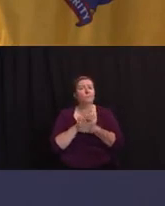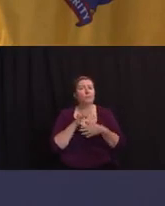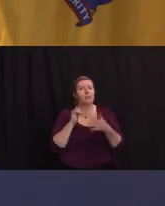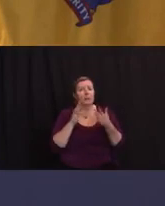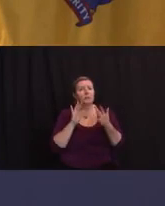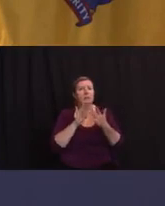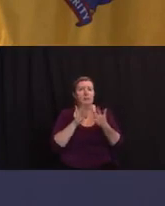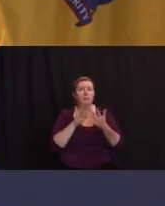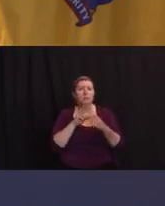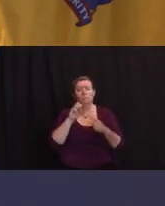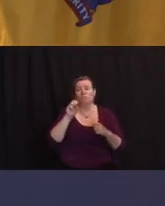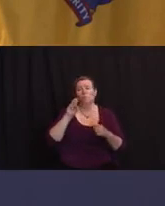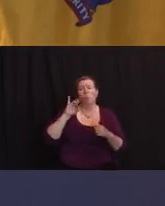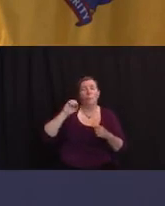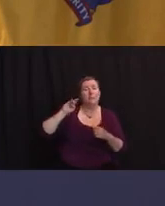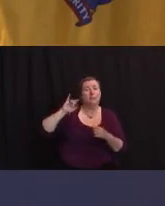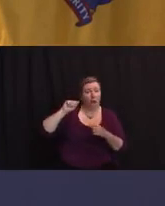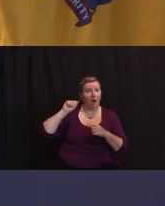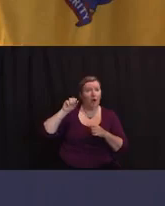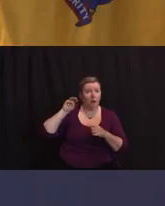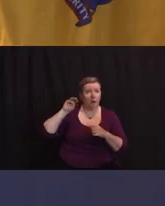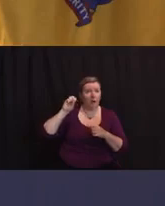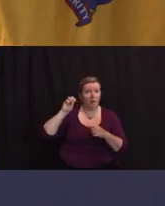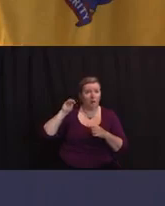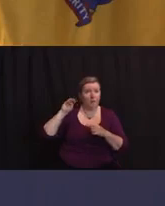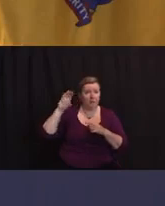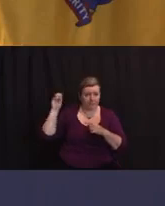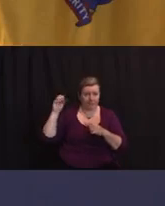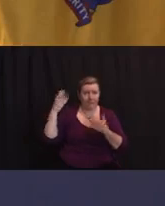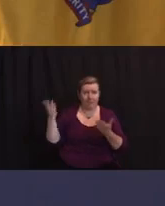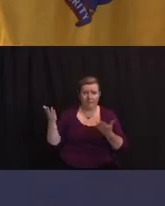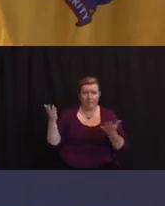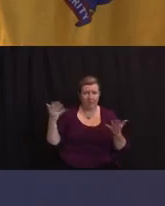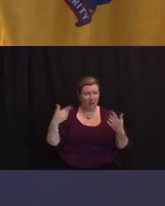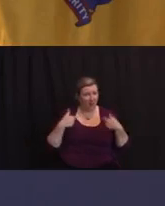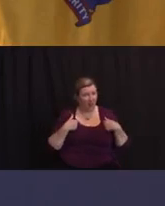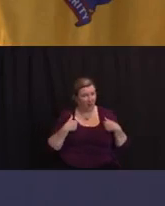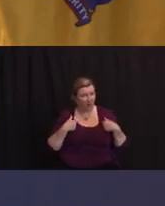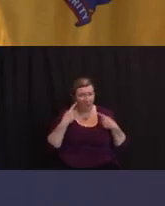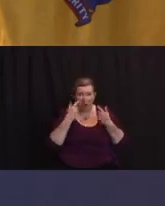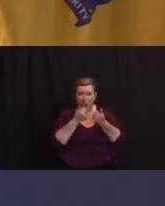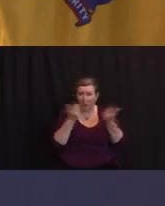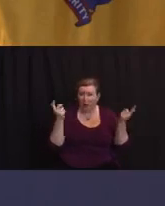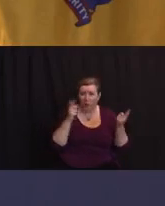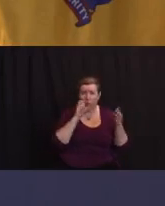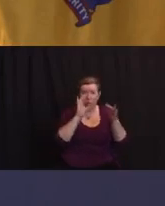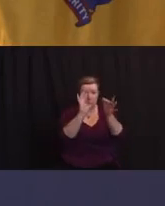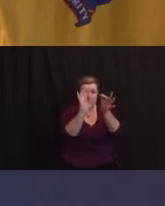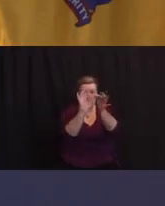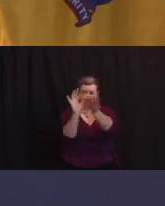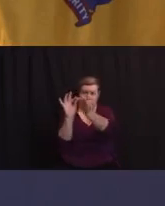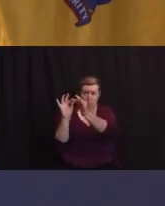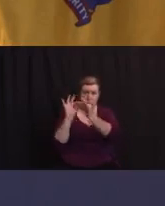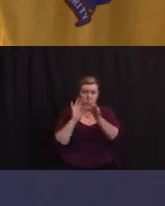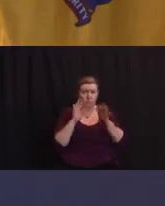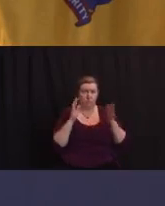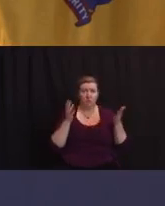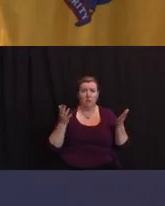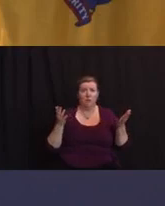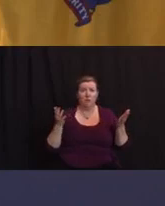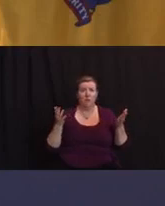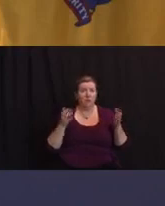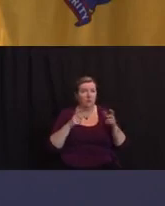would broaden what President Biden said to anyone who's commenting on this, including talking heads on